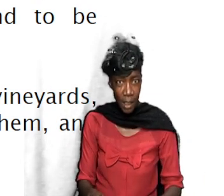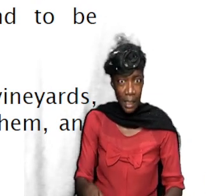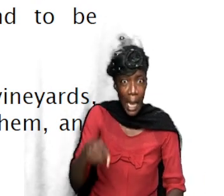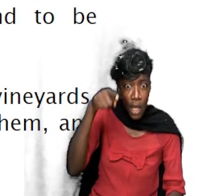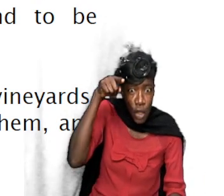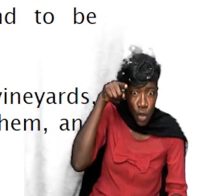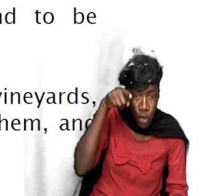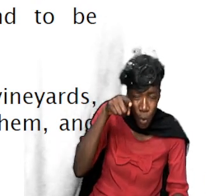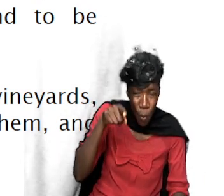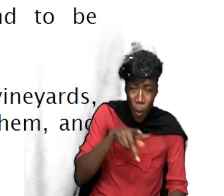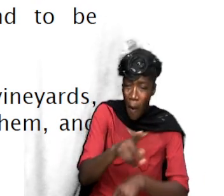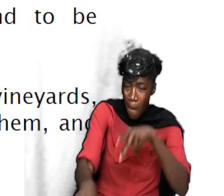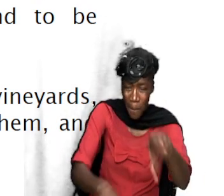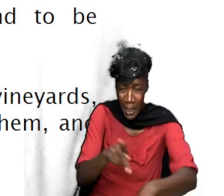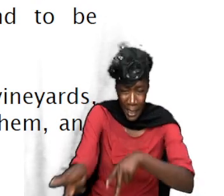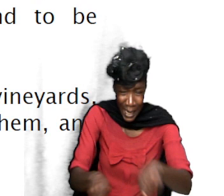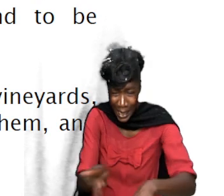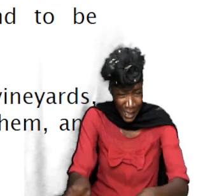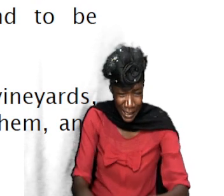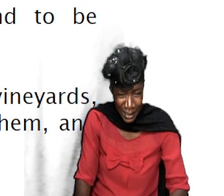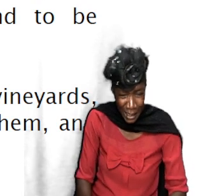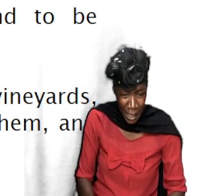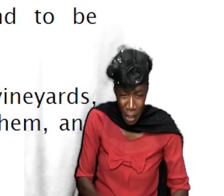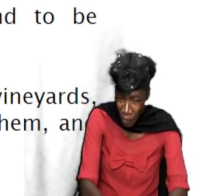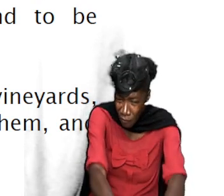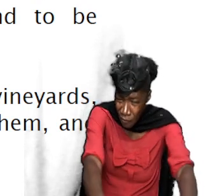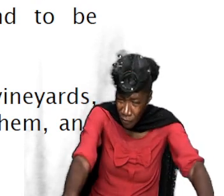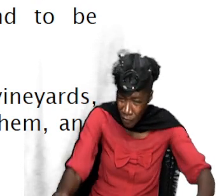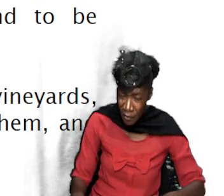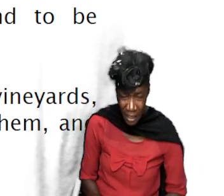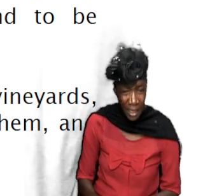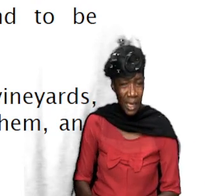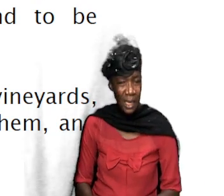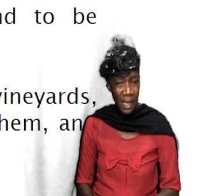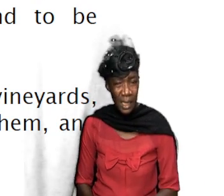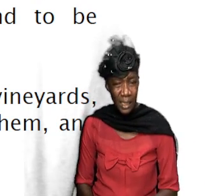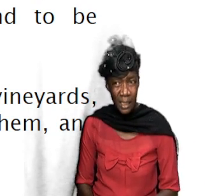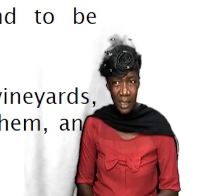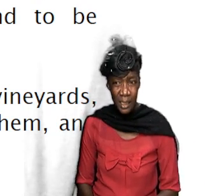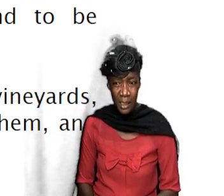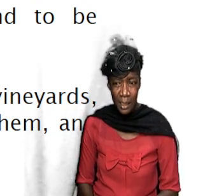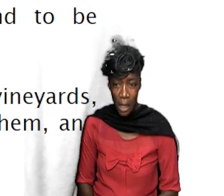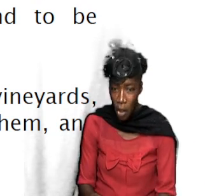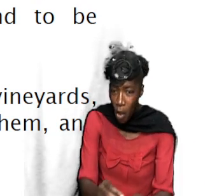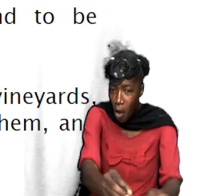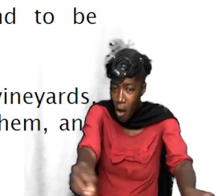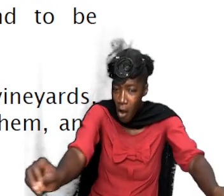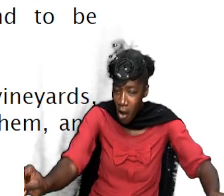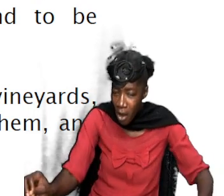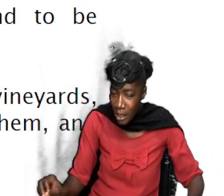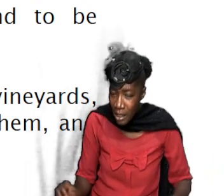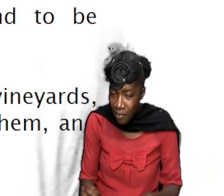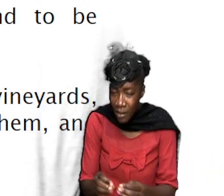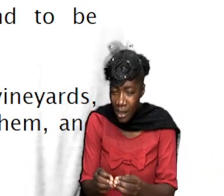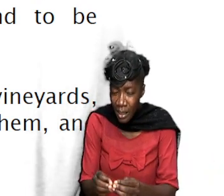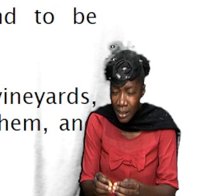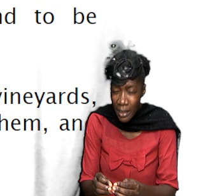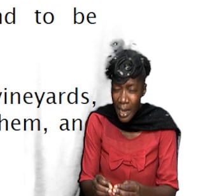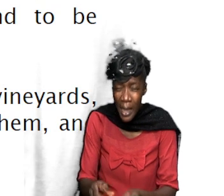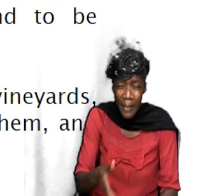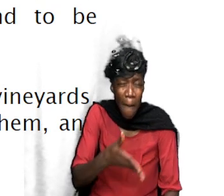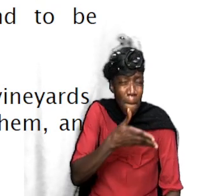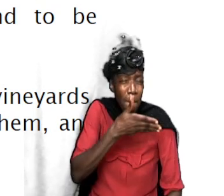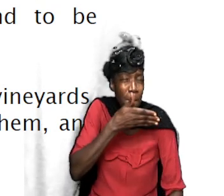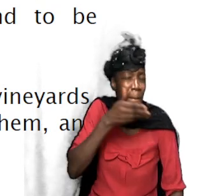He will take your vineyards. He will take your olive yards. Even the best of